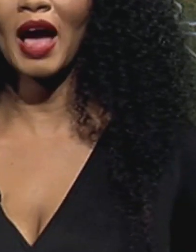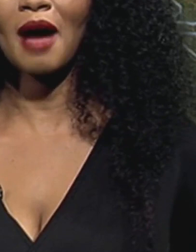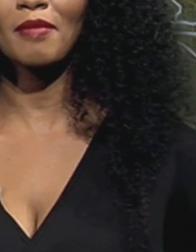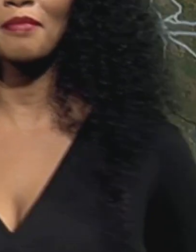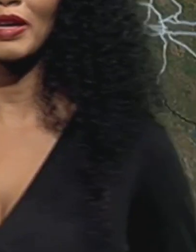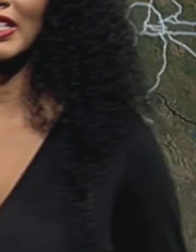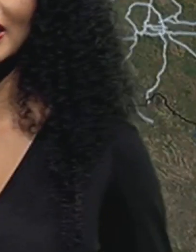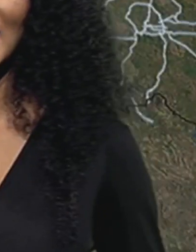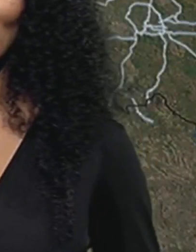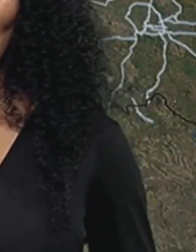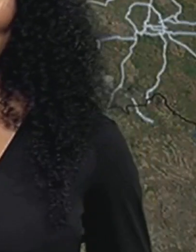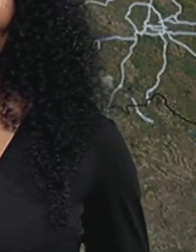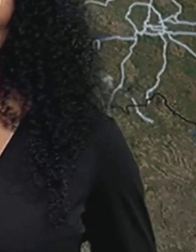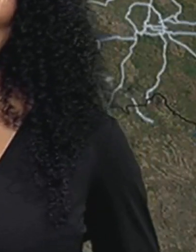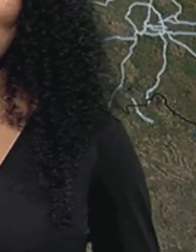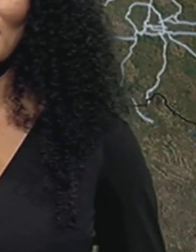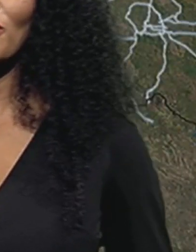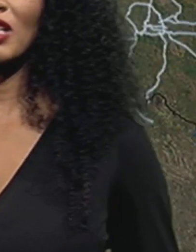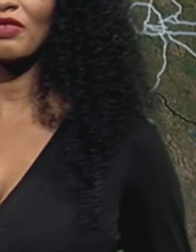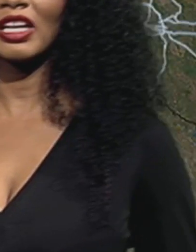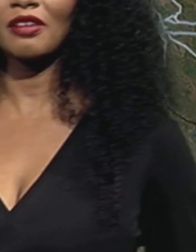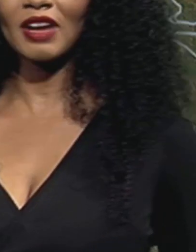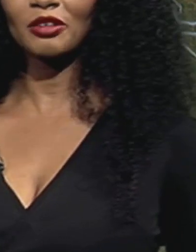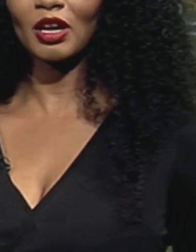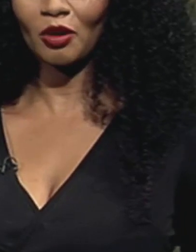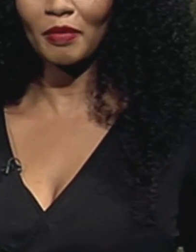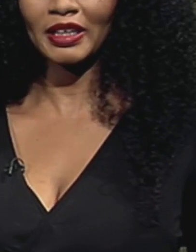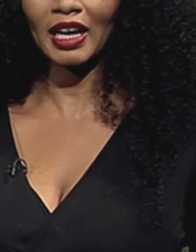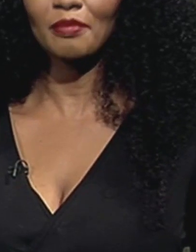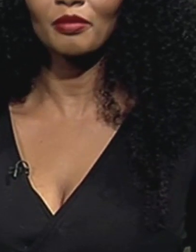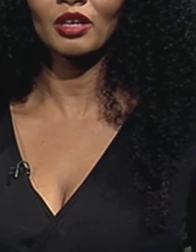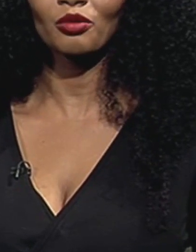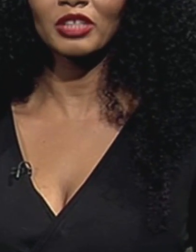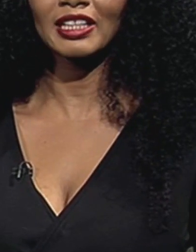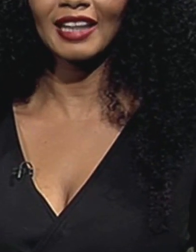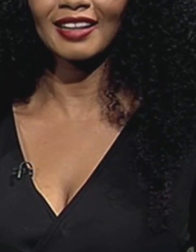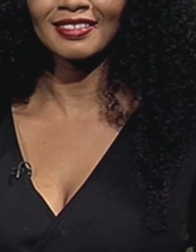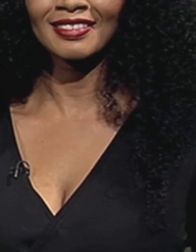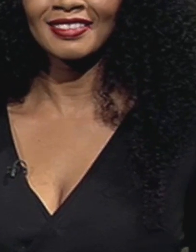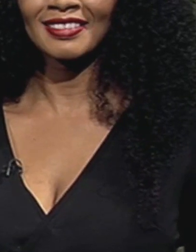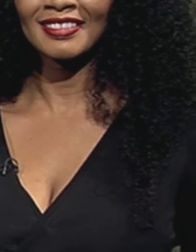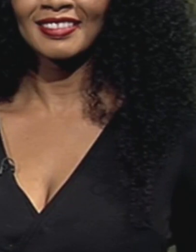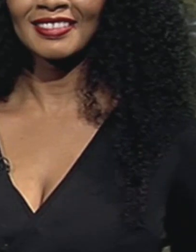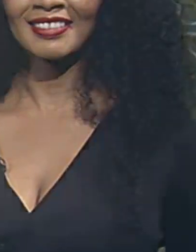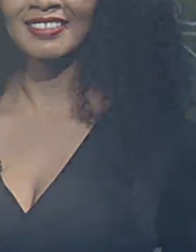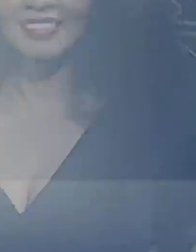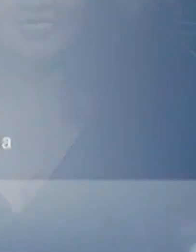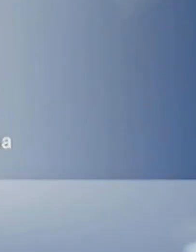23 mogaetsi maemo a bosa fela fano a re kopane gape mo nakong e tlang.